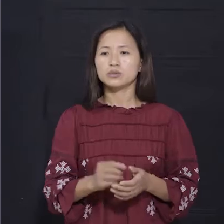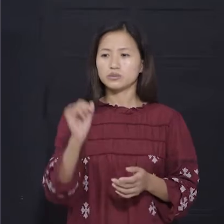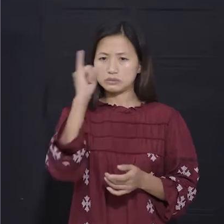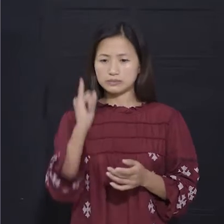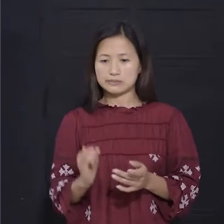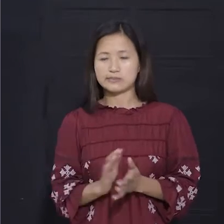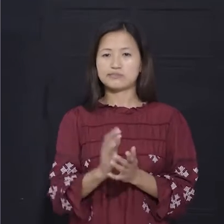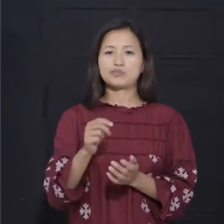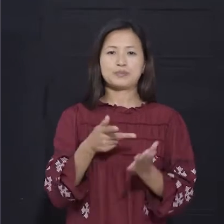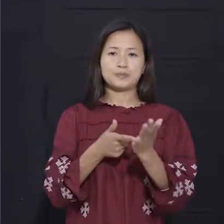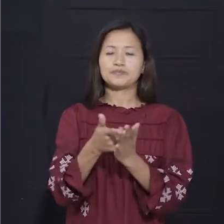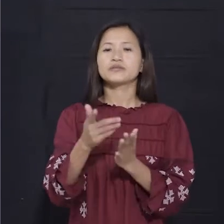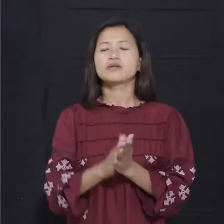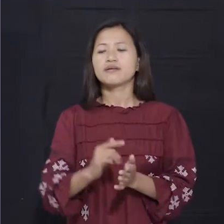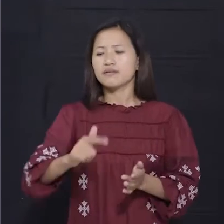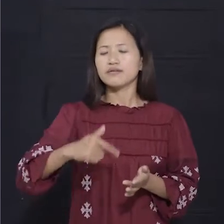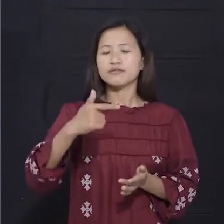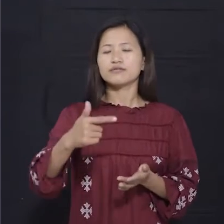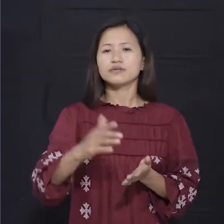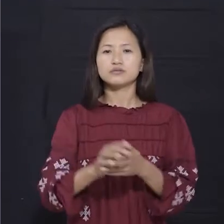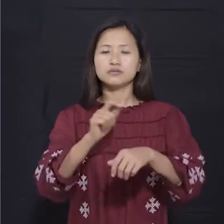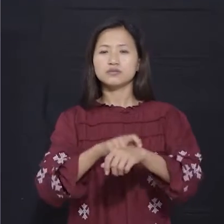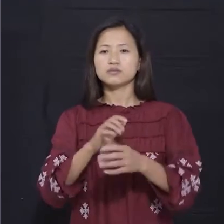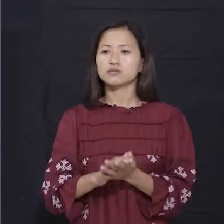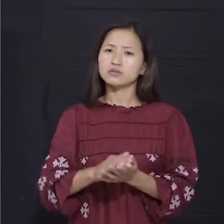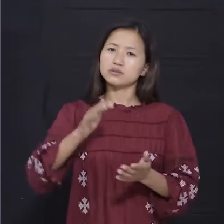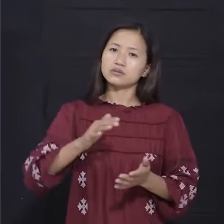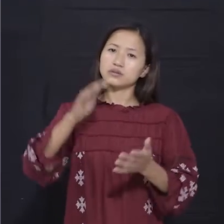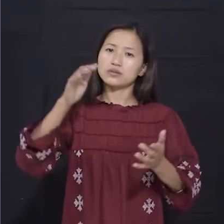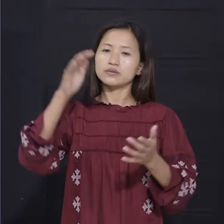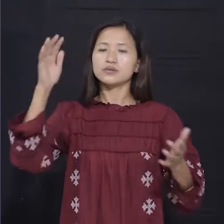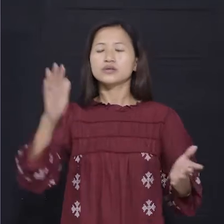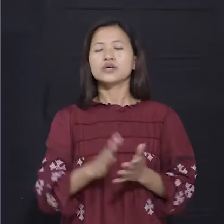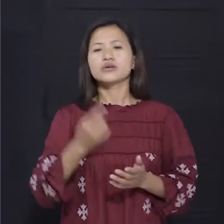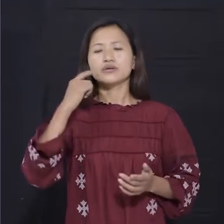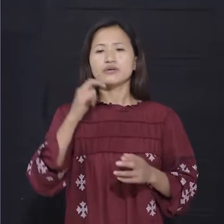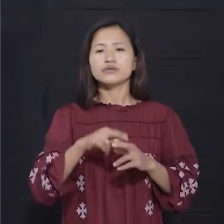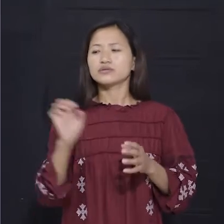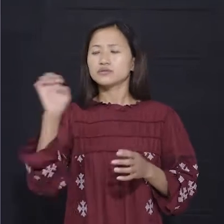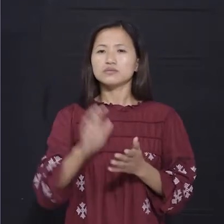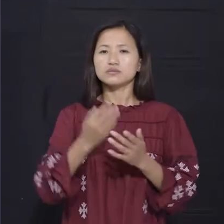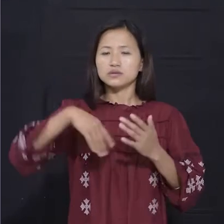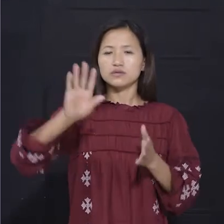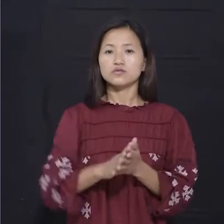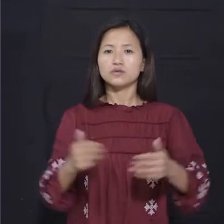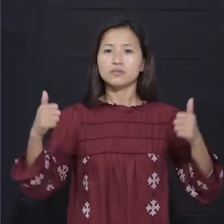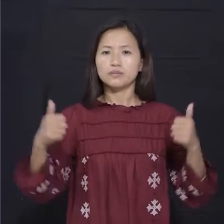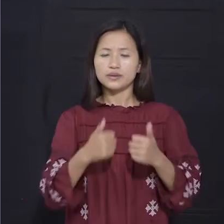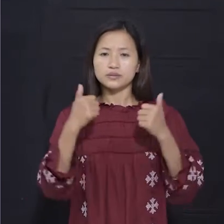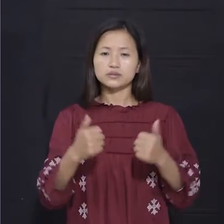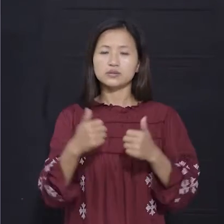ruler, because every time their strength was increasing. Even if they go for battle, they always win the battle, and